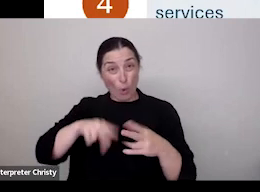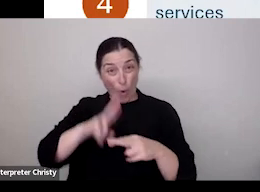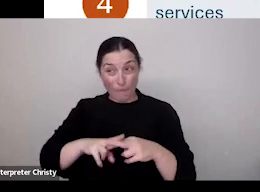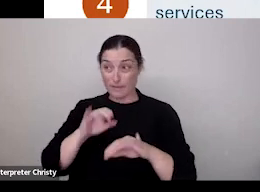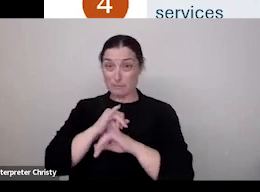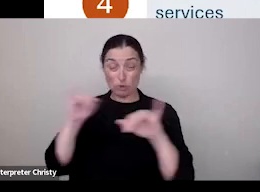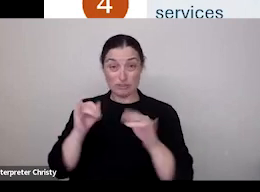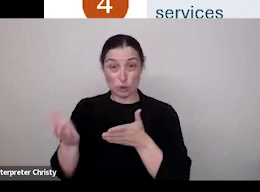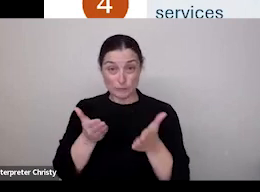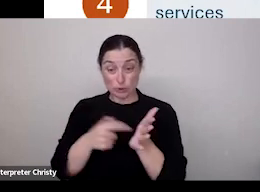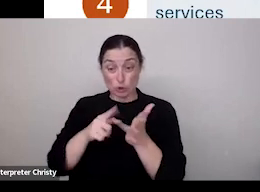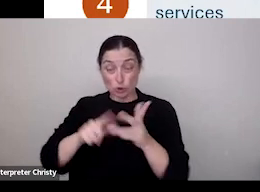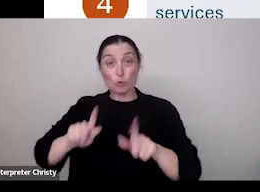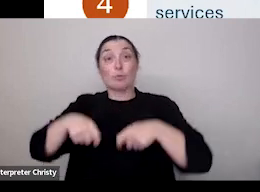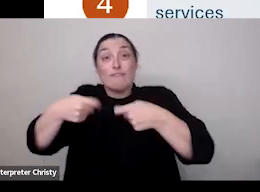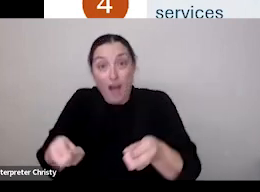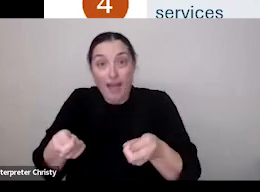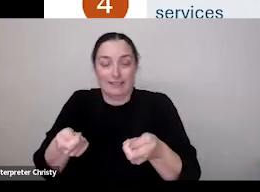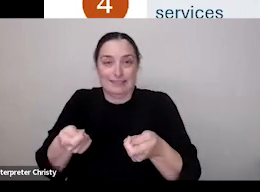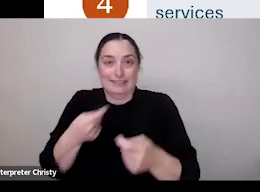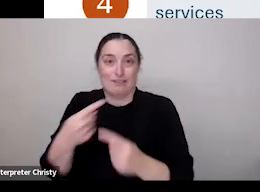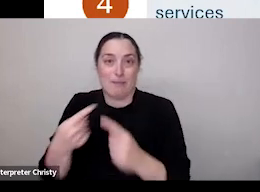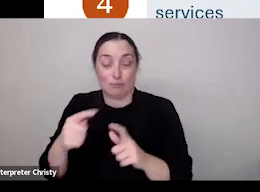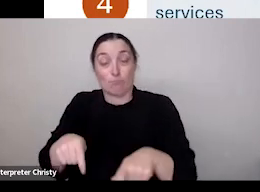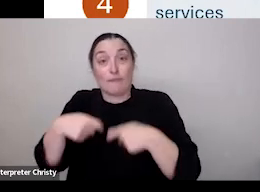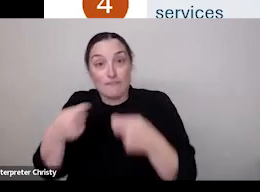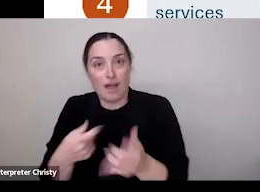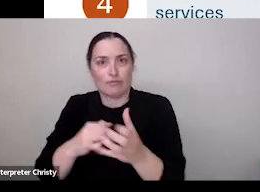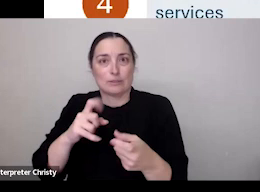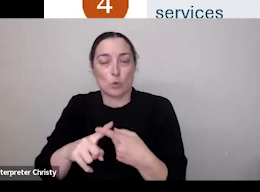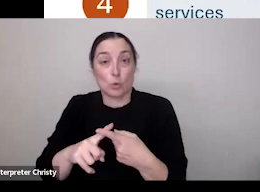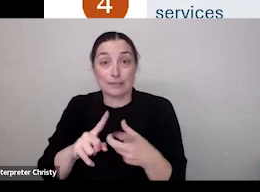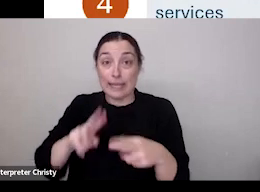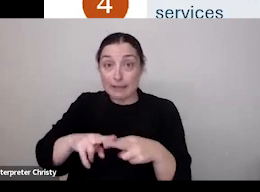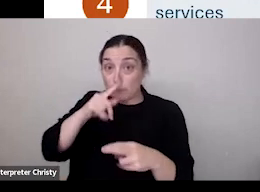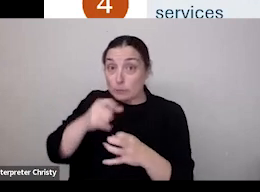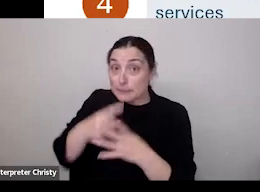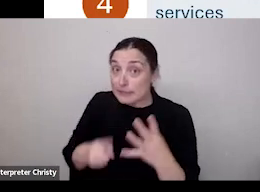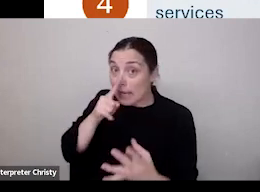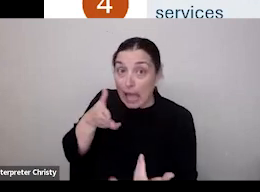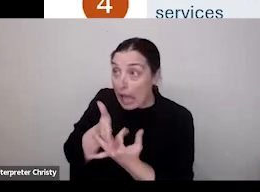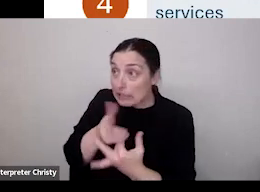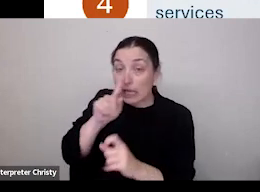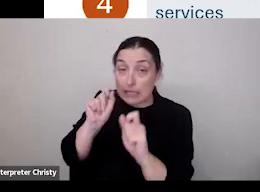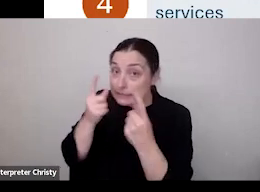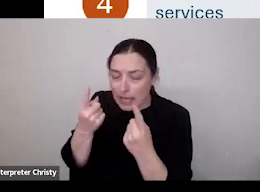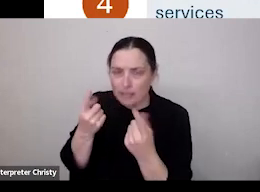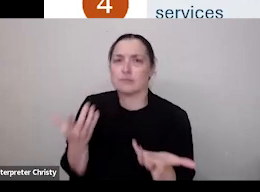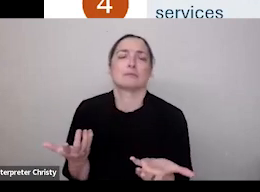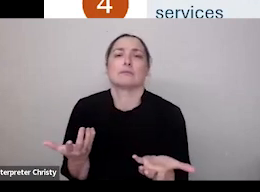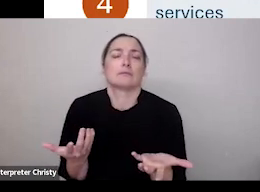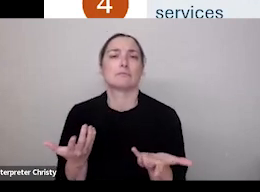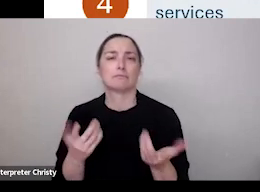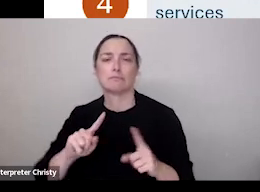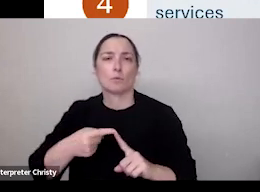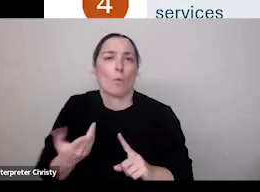risk information and preparedness resources, but that's useless to people with disability if they can't understand, use, and action that